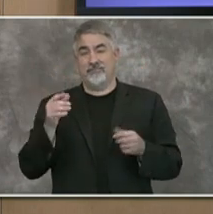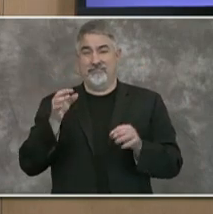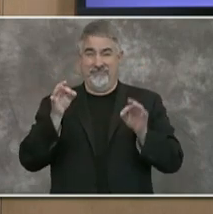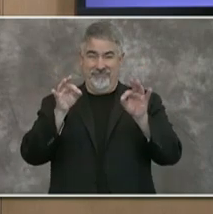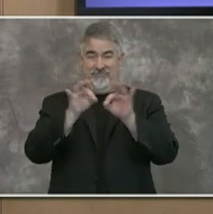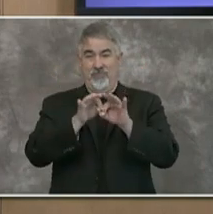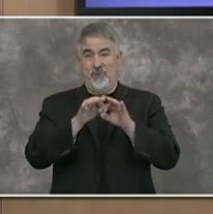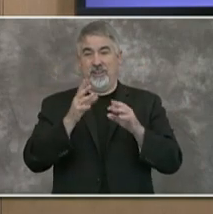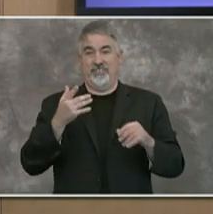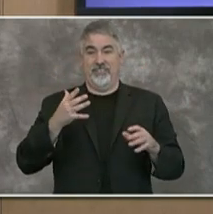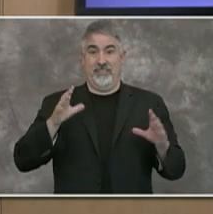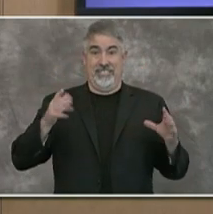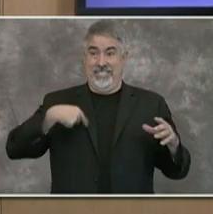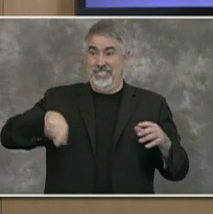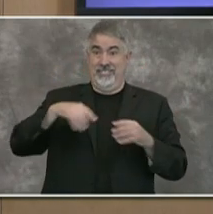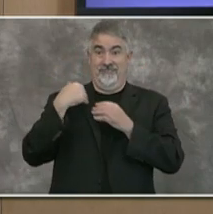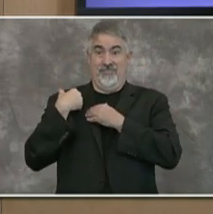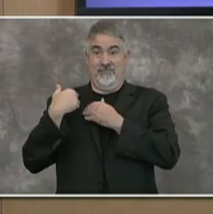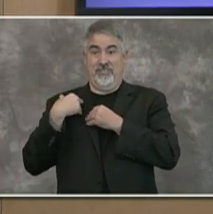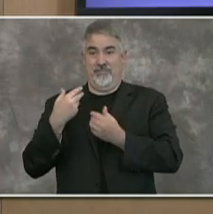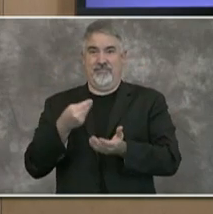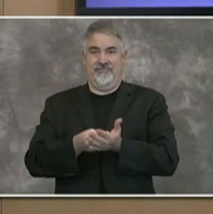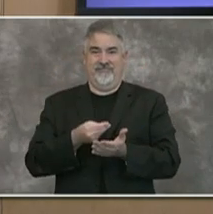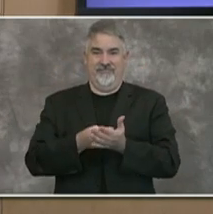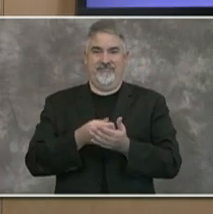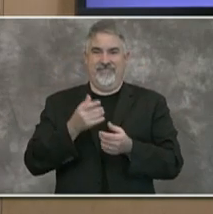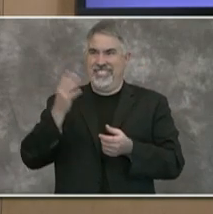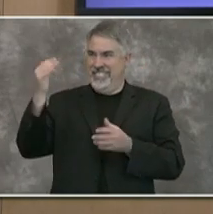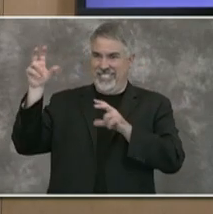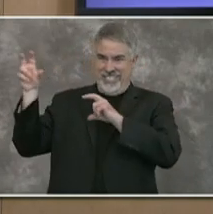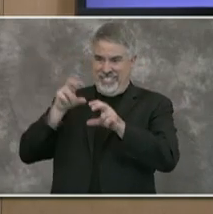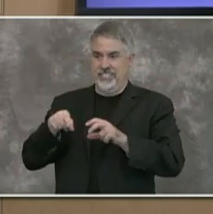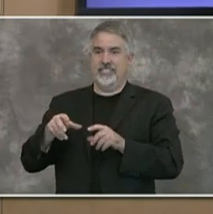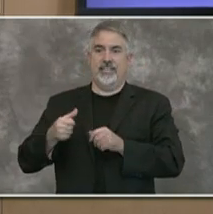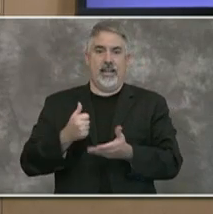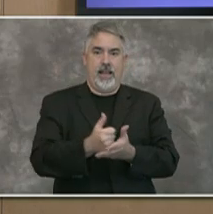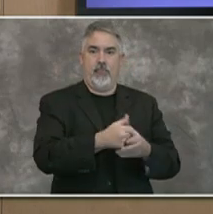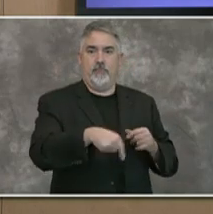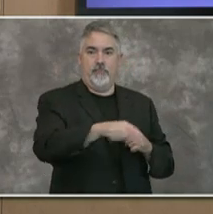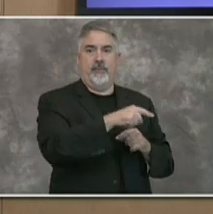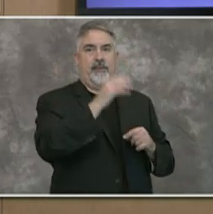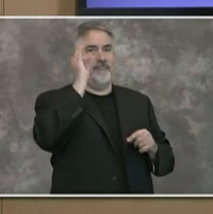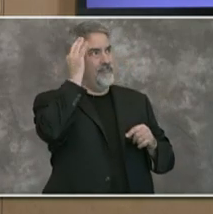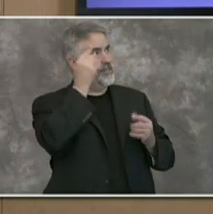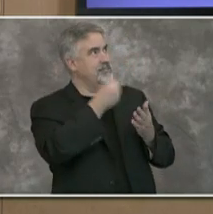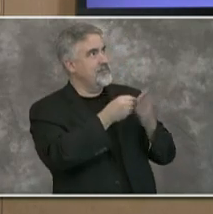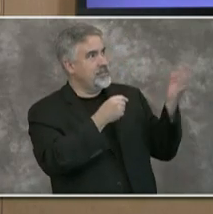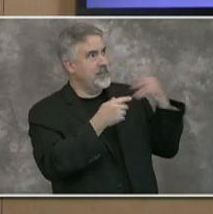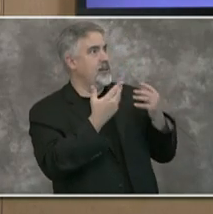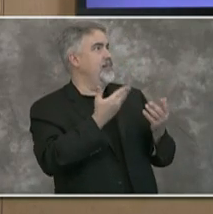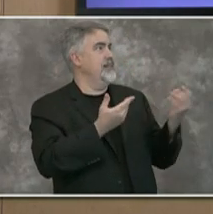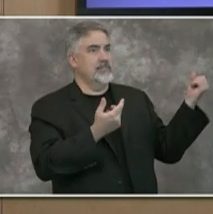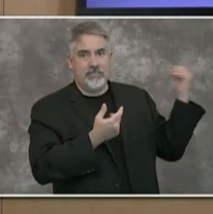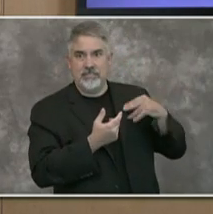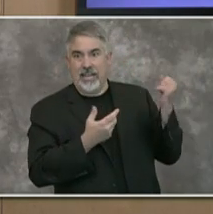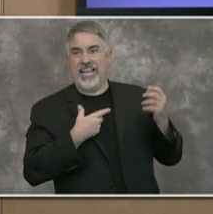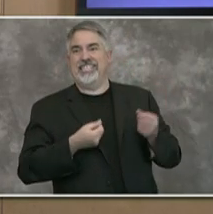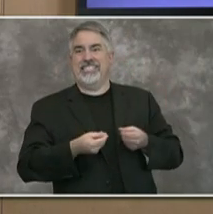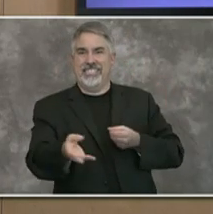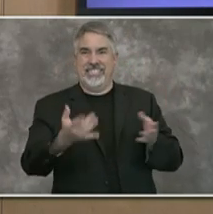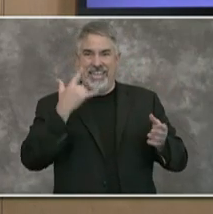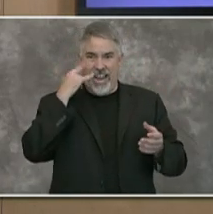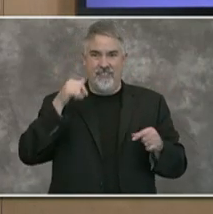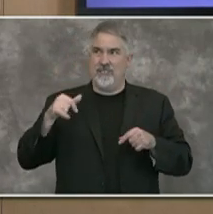we do, particularly around economic relief, continue. Whether that be federal stimulus efforts, whether that be things the state of California is